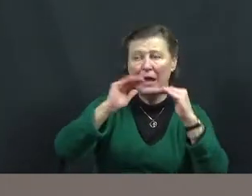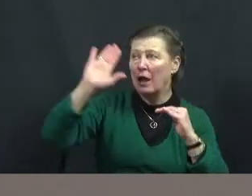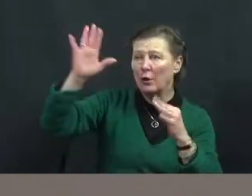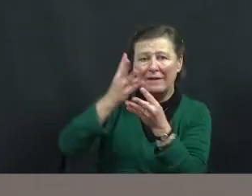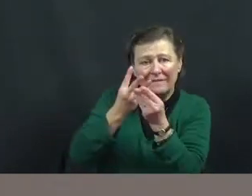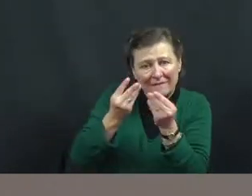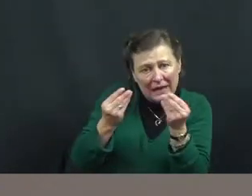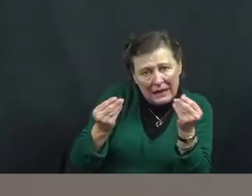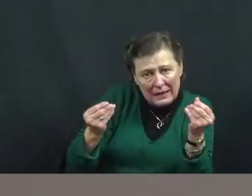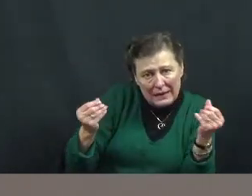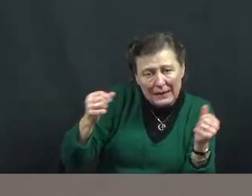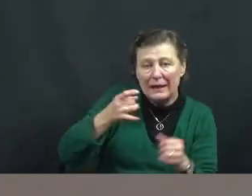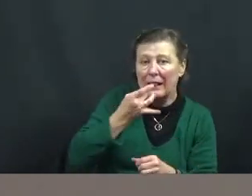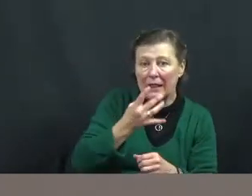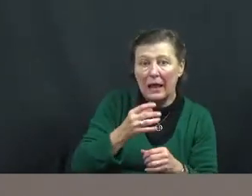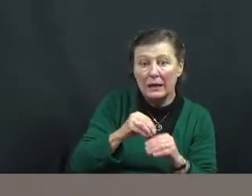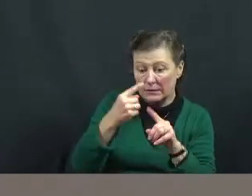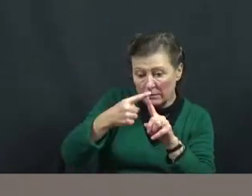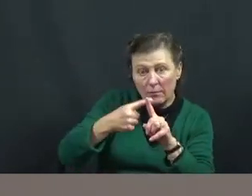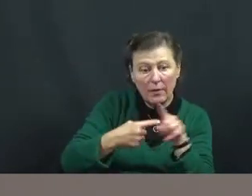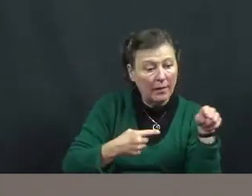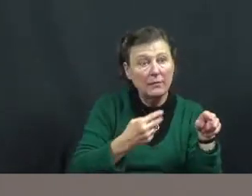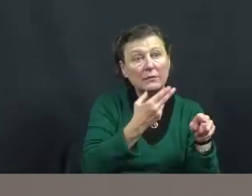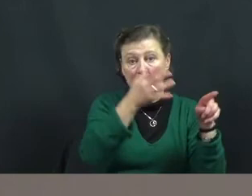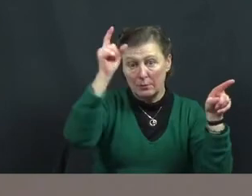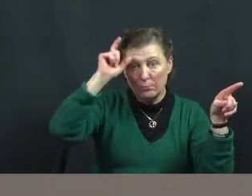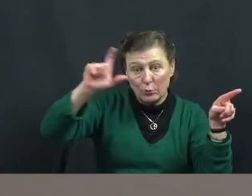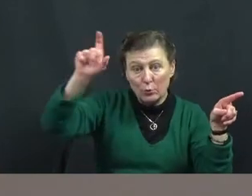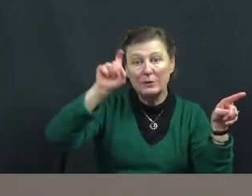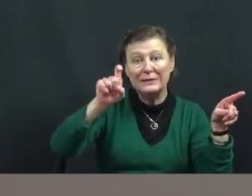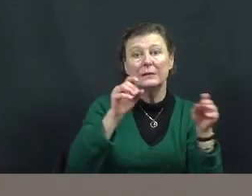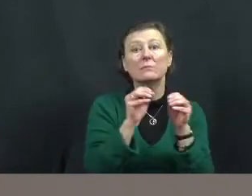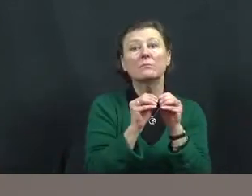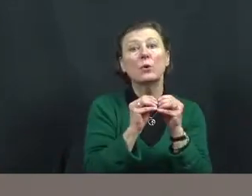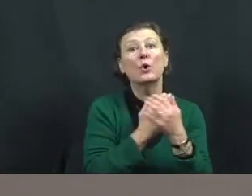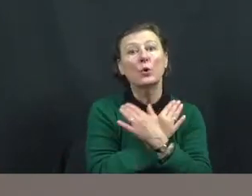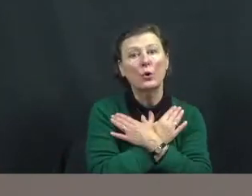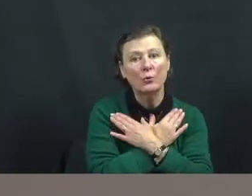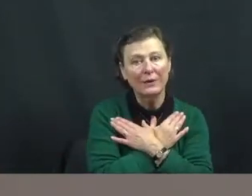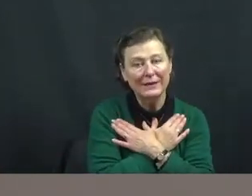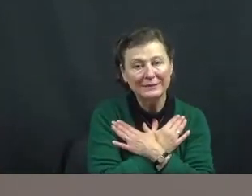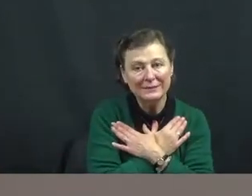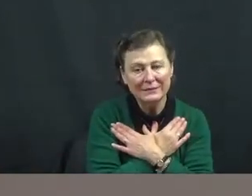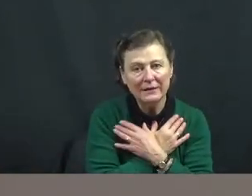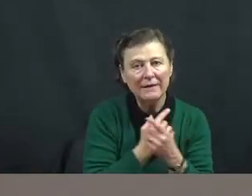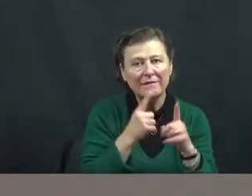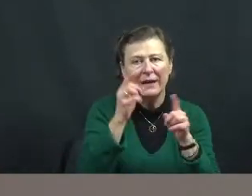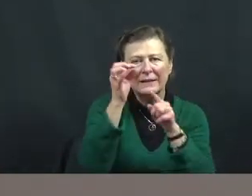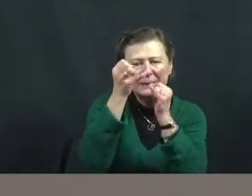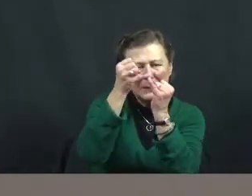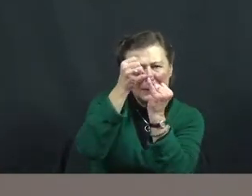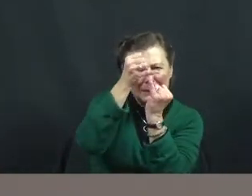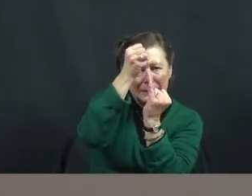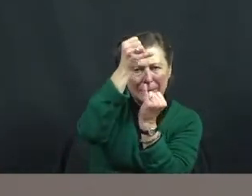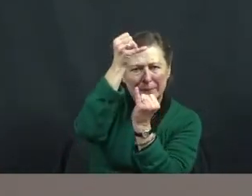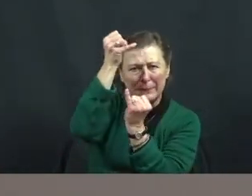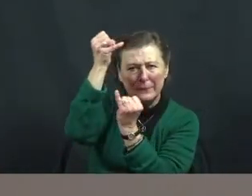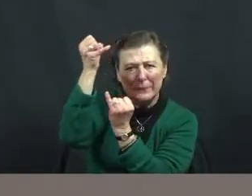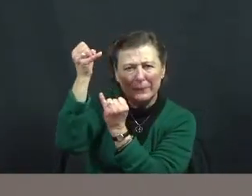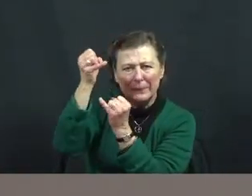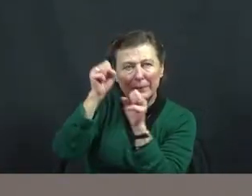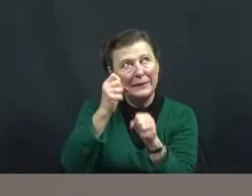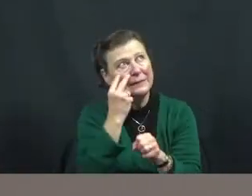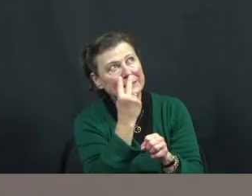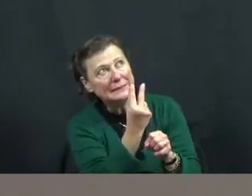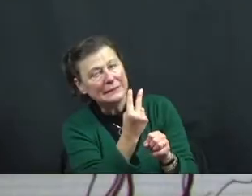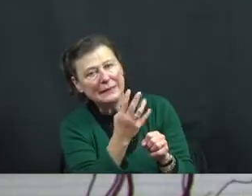of a month, he too needed more and more rest, and finally there was but a sliver of him to be seen, and the